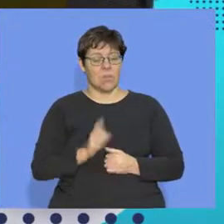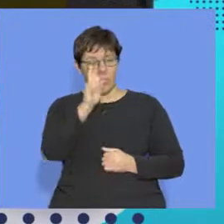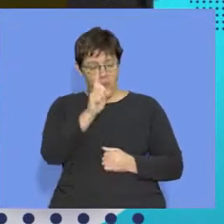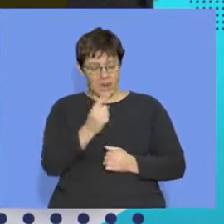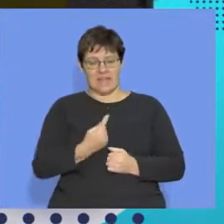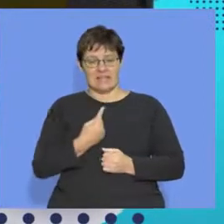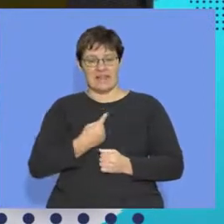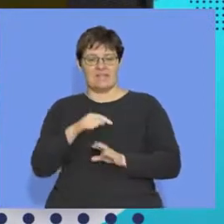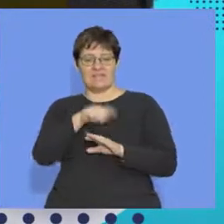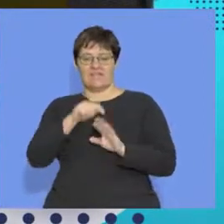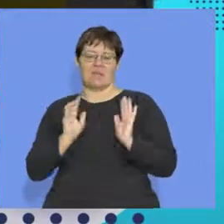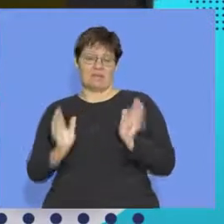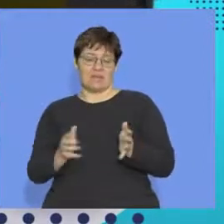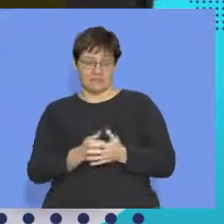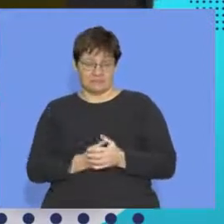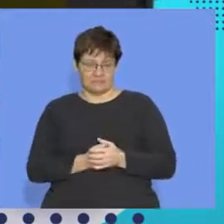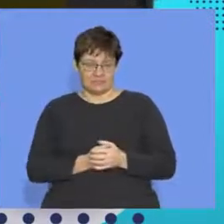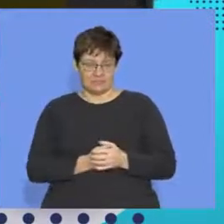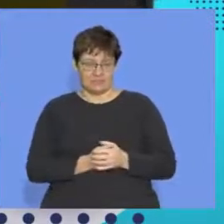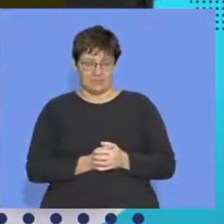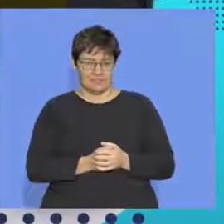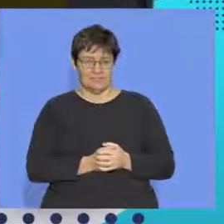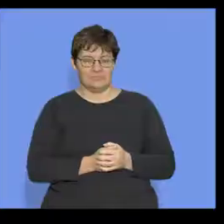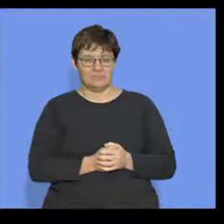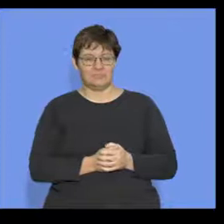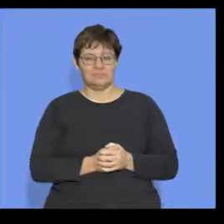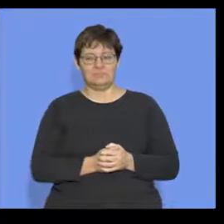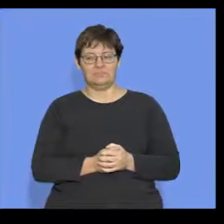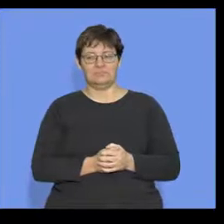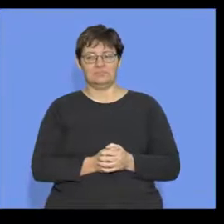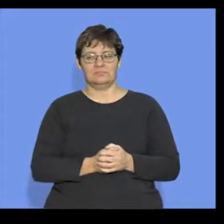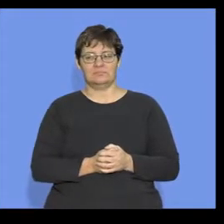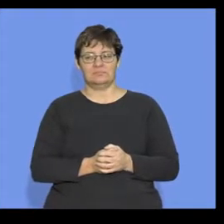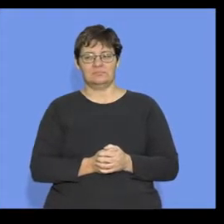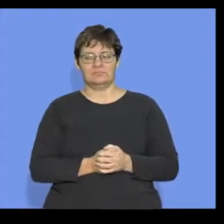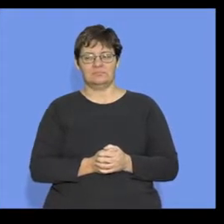itself. Okay, let's see how we can tackle this.